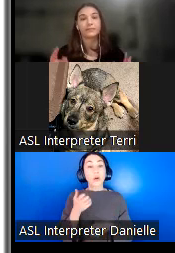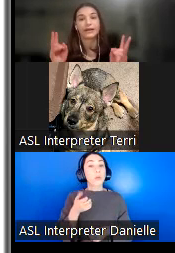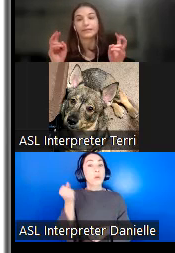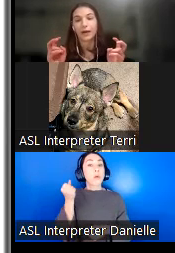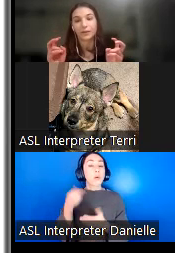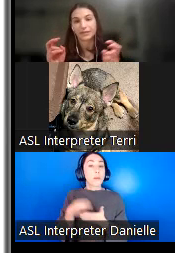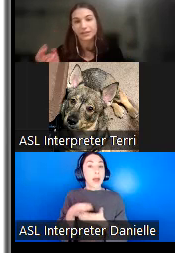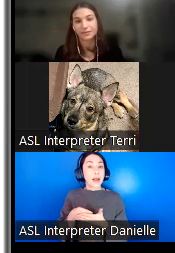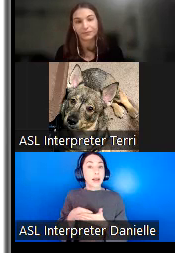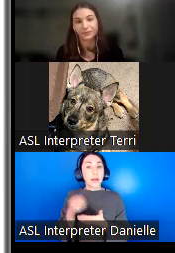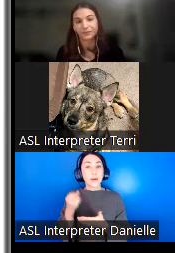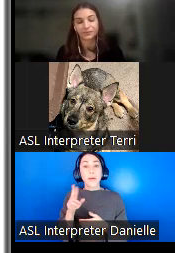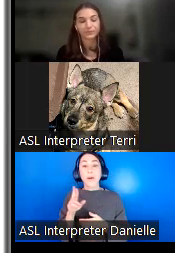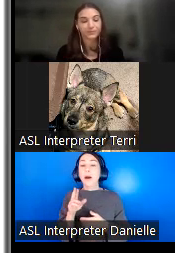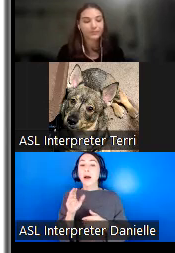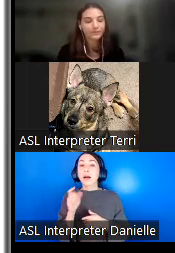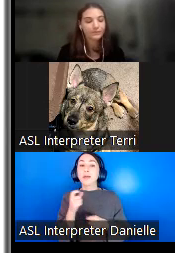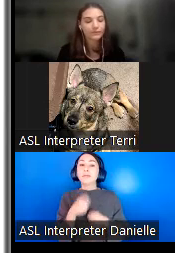giving the victim an allowance.